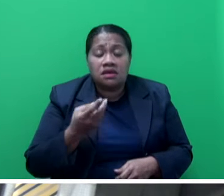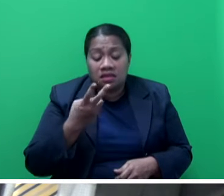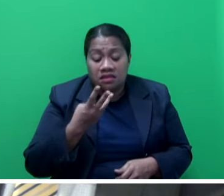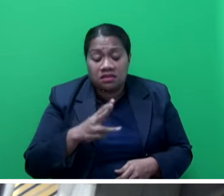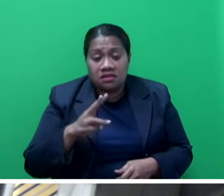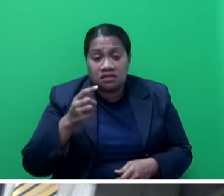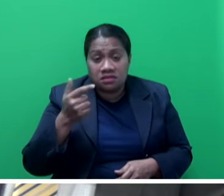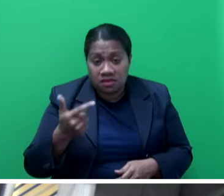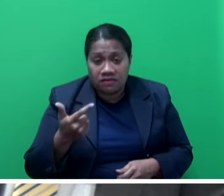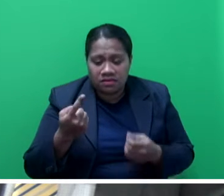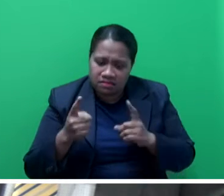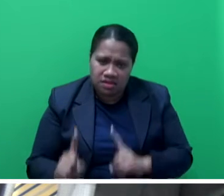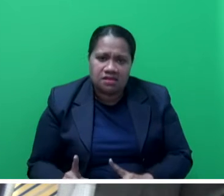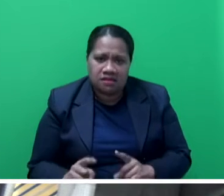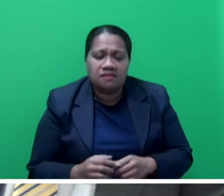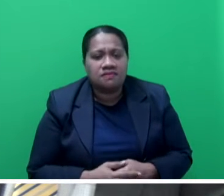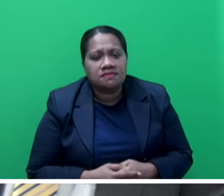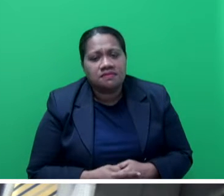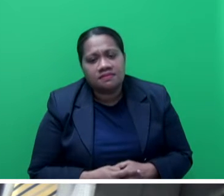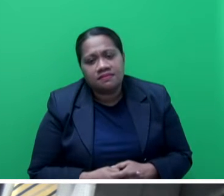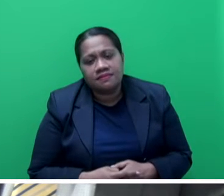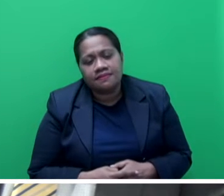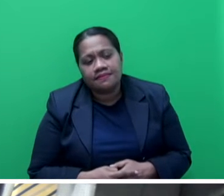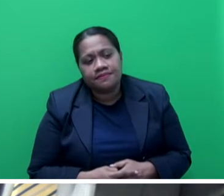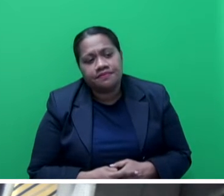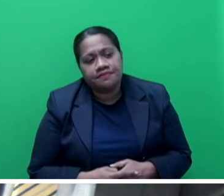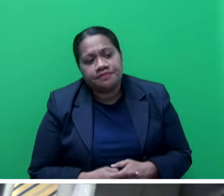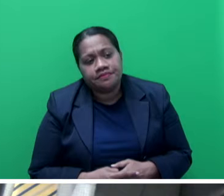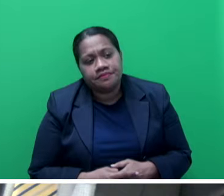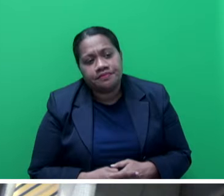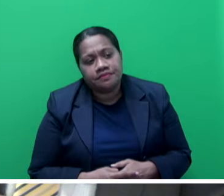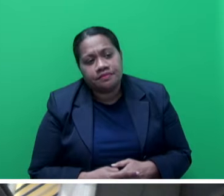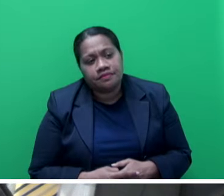And this, Honourable Speaker, is a worry for us. The challenges that